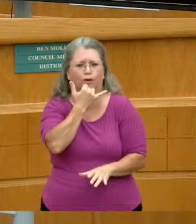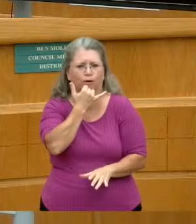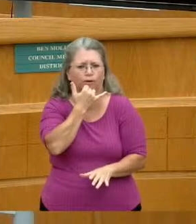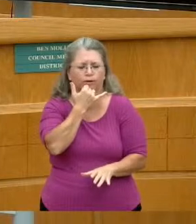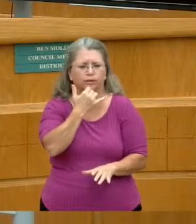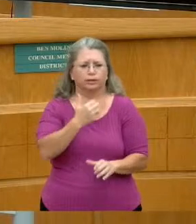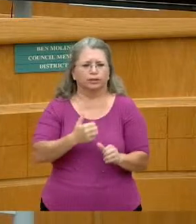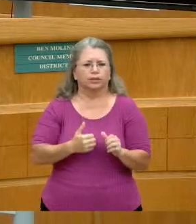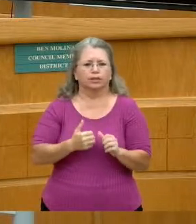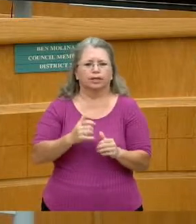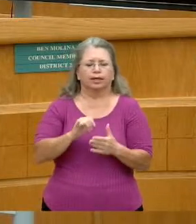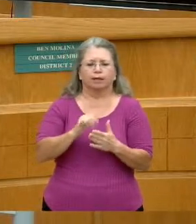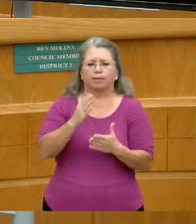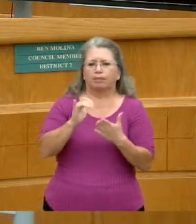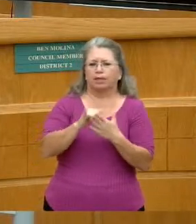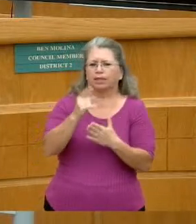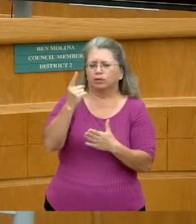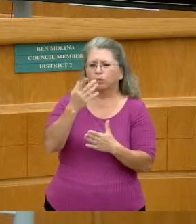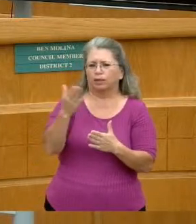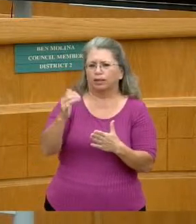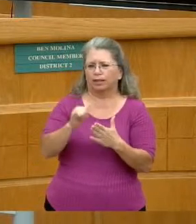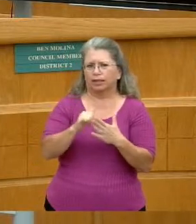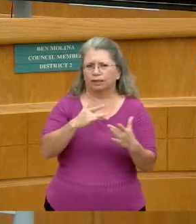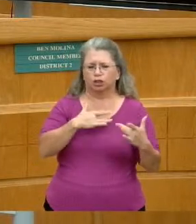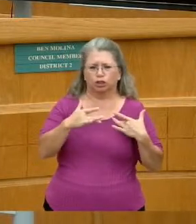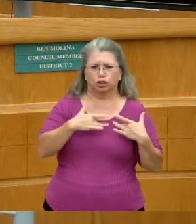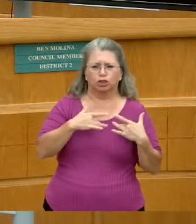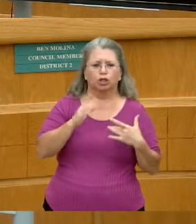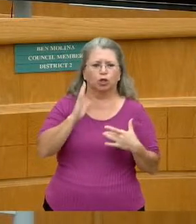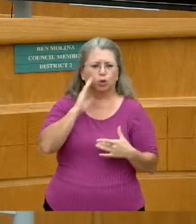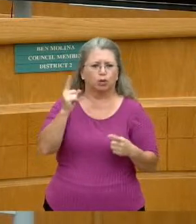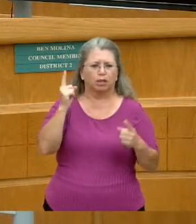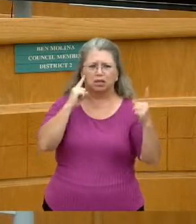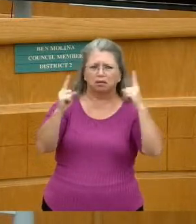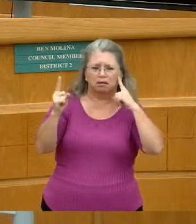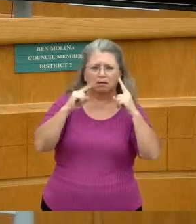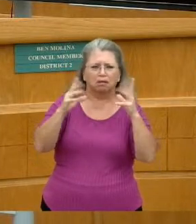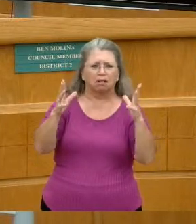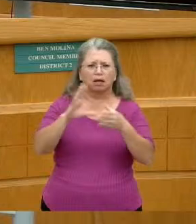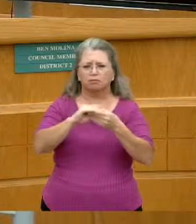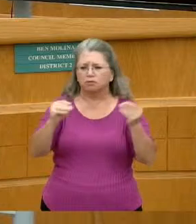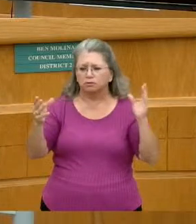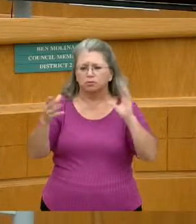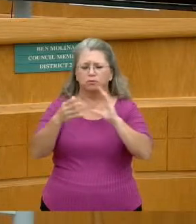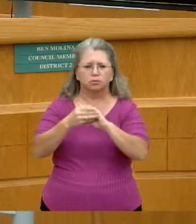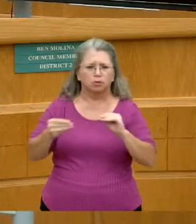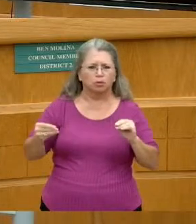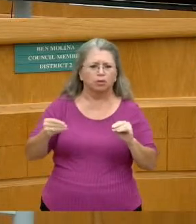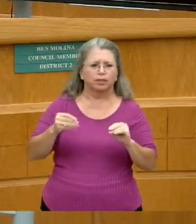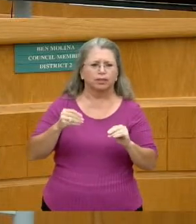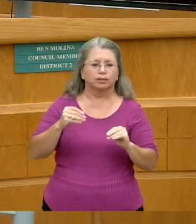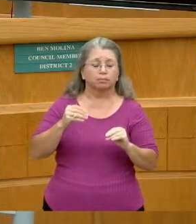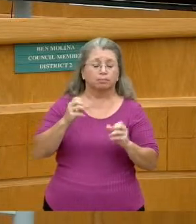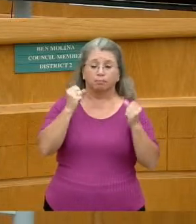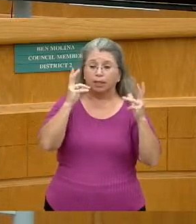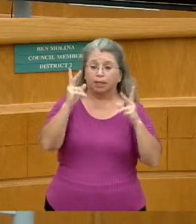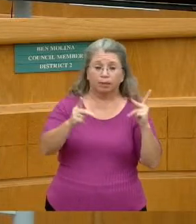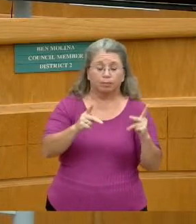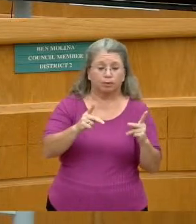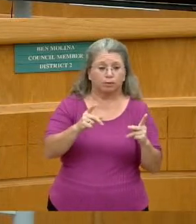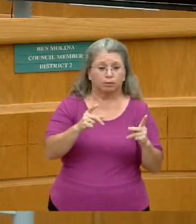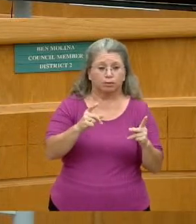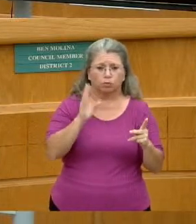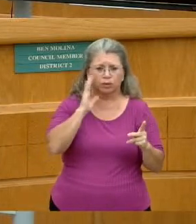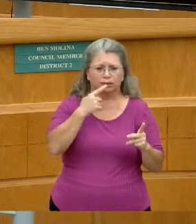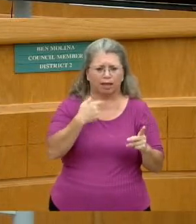that's one of the things that maybe is the most concerning about it, is that you'll hear a lot of stories of, everybody, a lot of people did things right. I don't know where